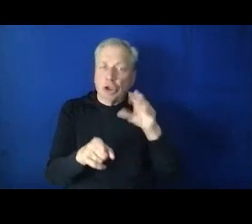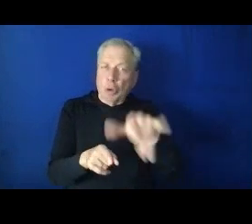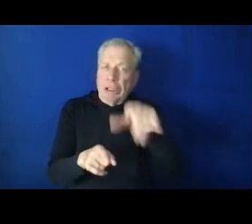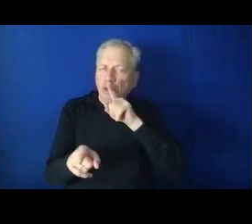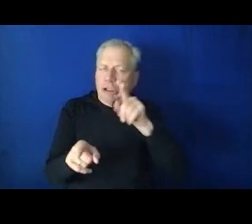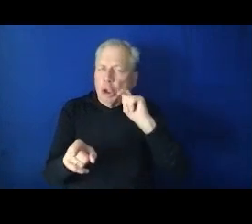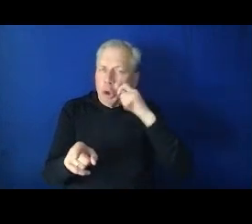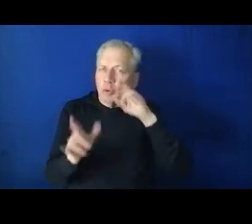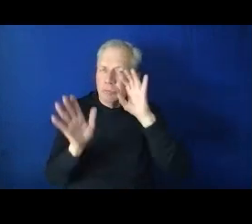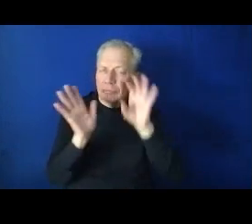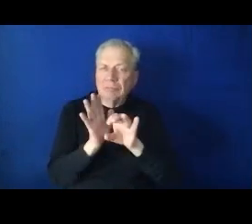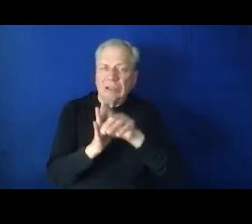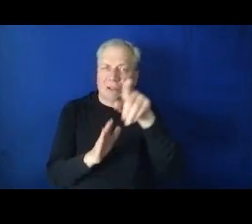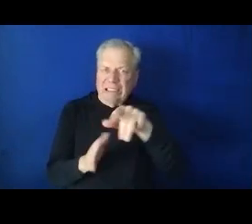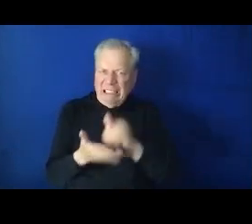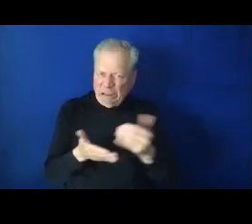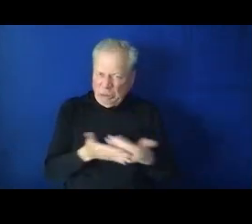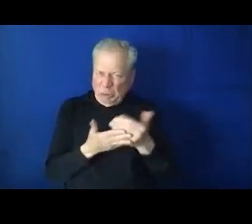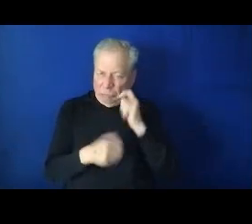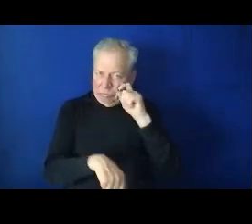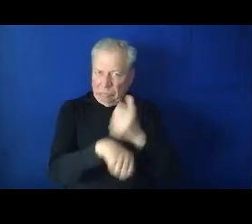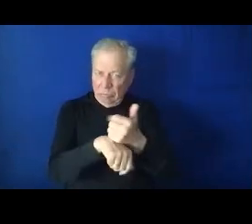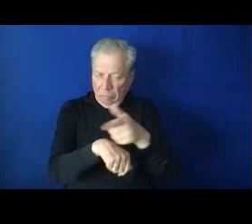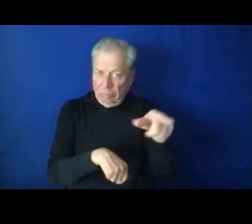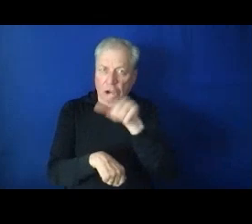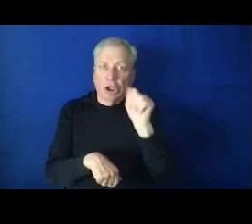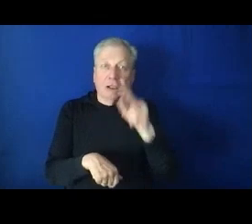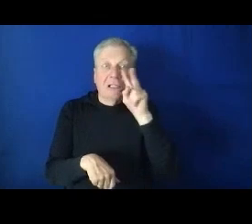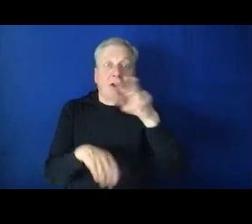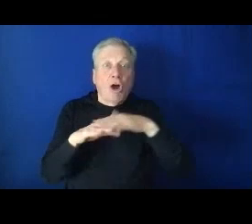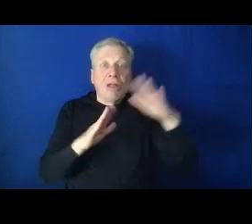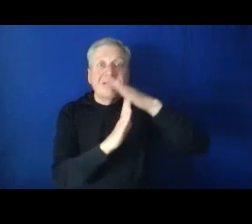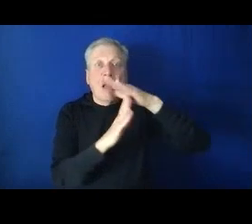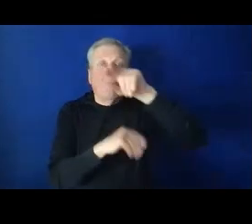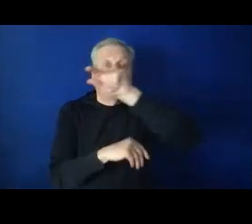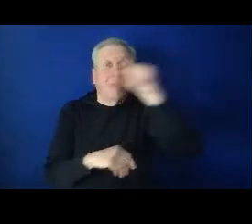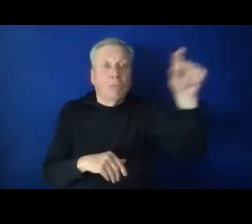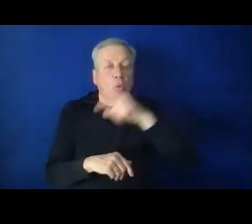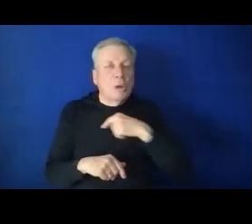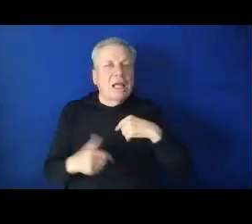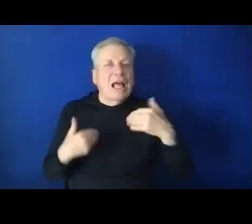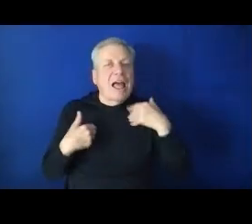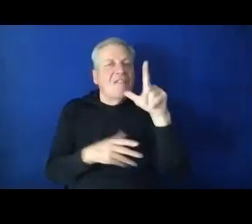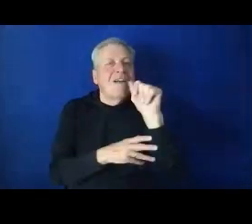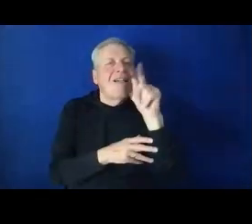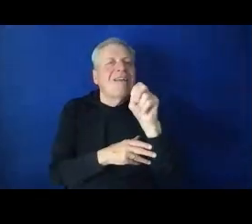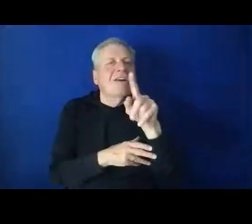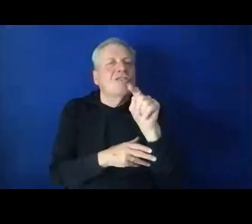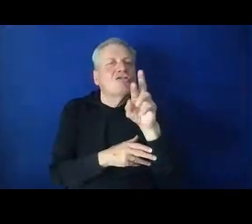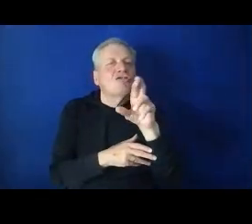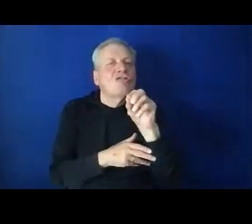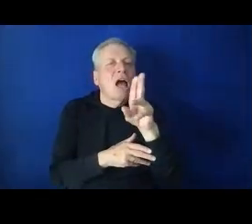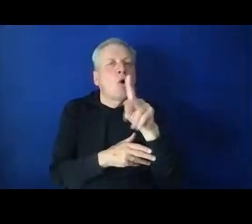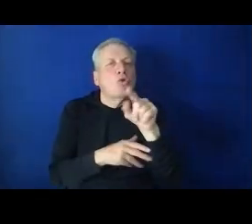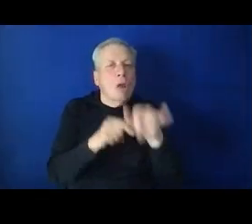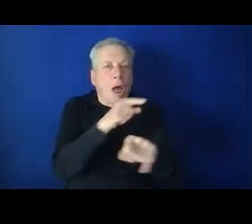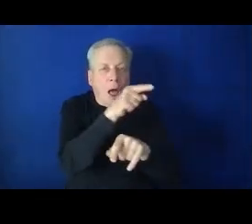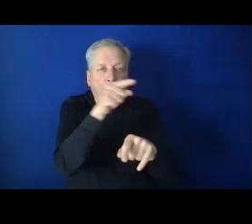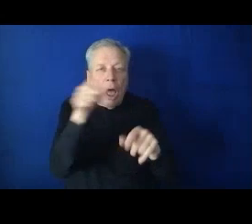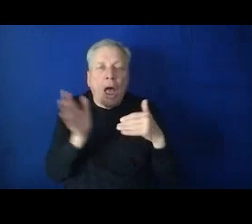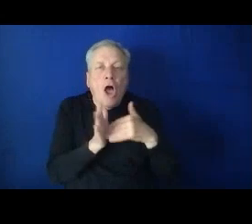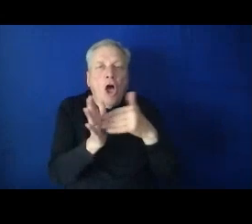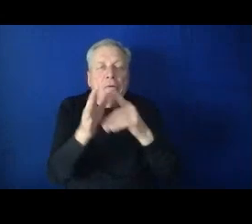is hot off the presses. You can see on the top, we've got lake trout length frequency.